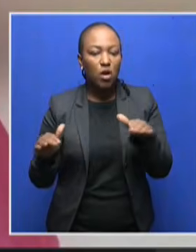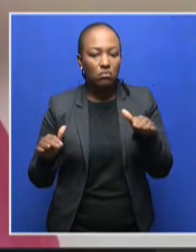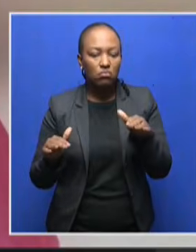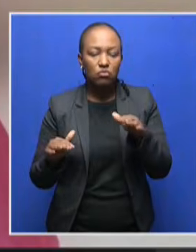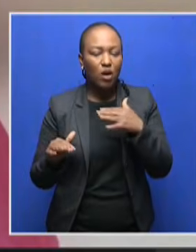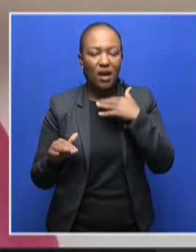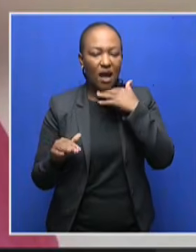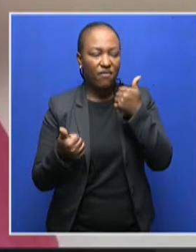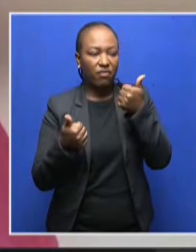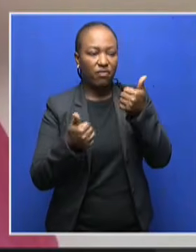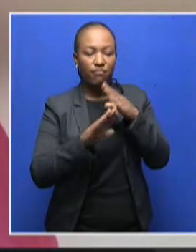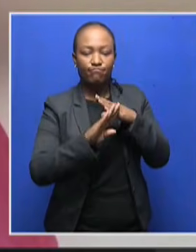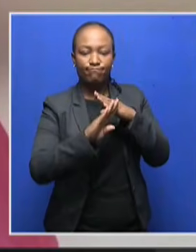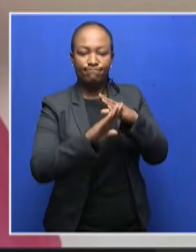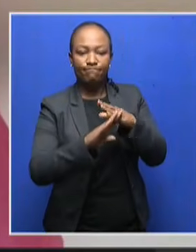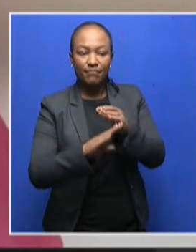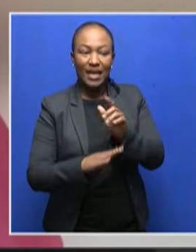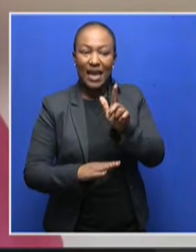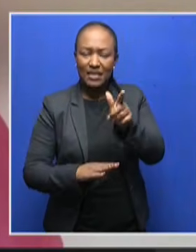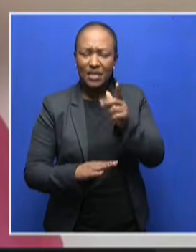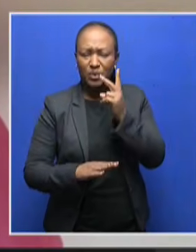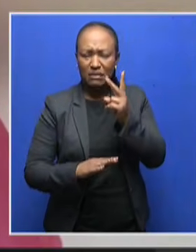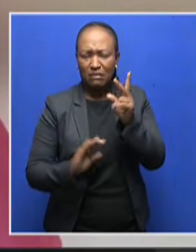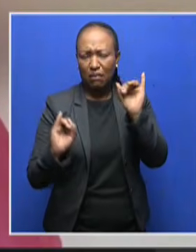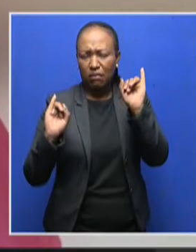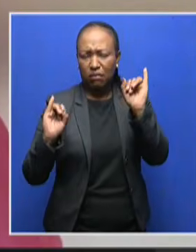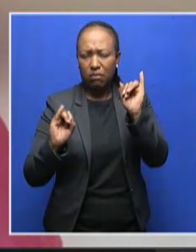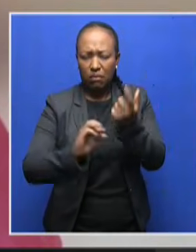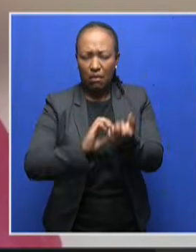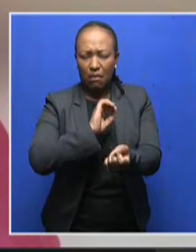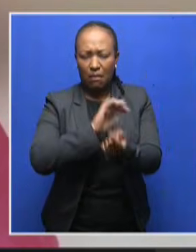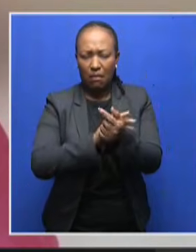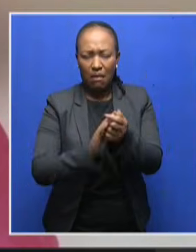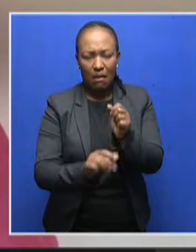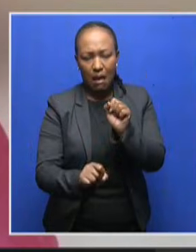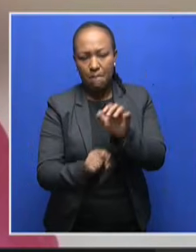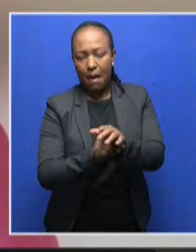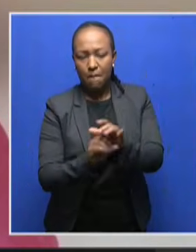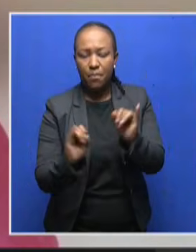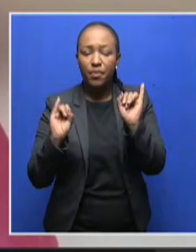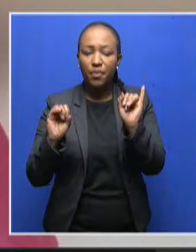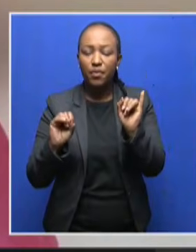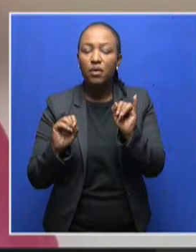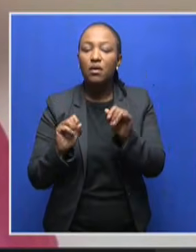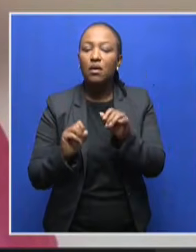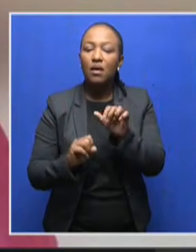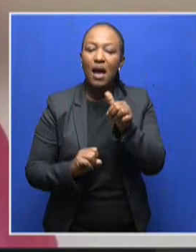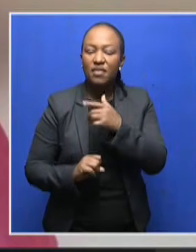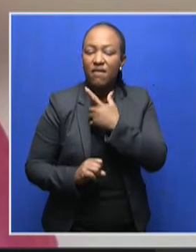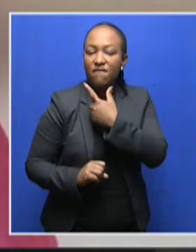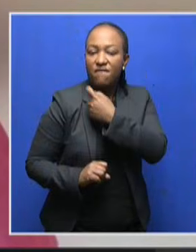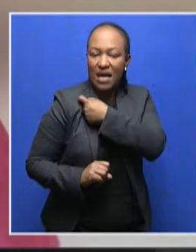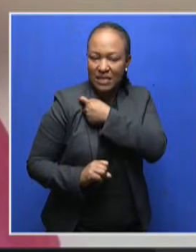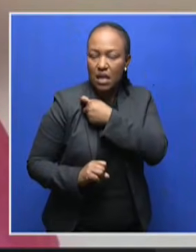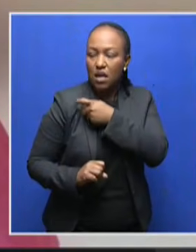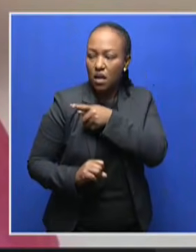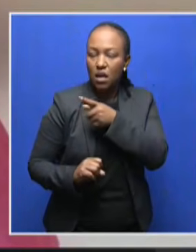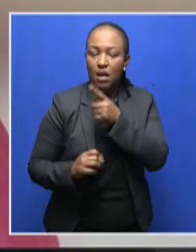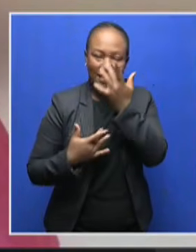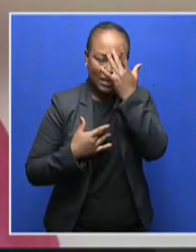adequate protection, and we're seeing the consequences of it. And as you said, we are seeing the rise of vaccine-preventable diseases, and it's a very clear